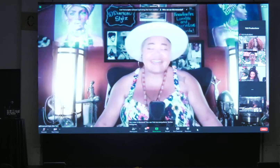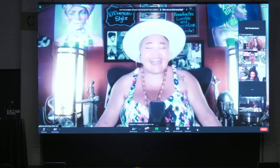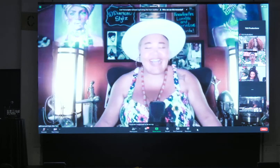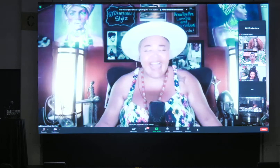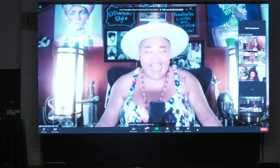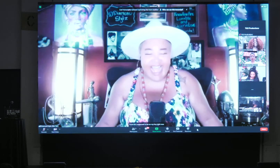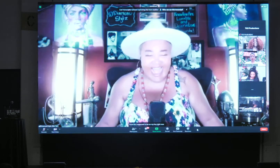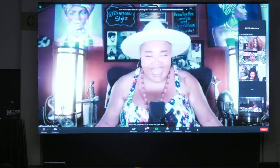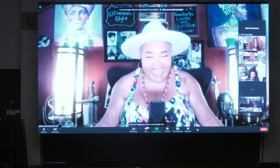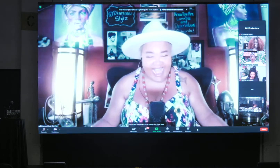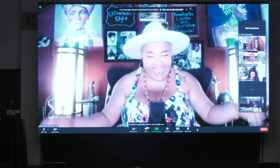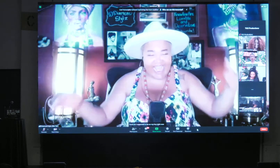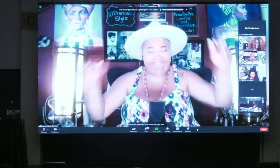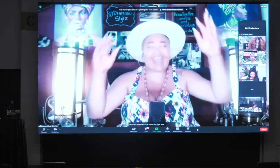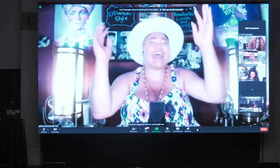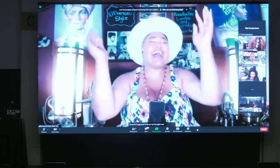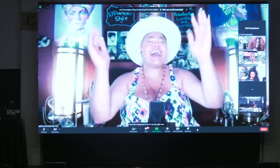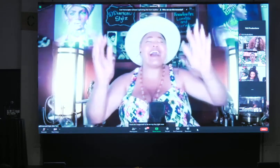now.